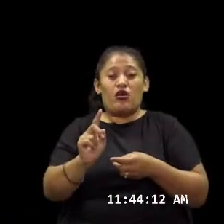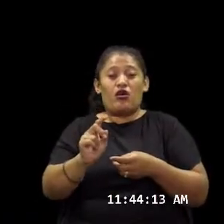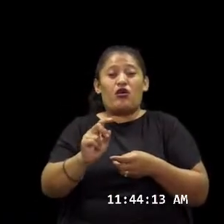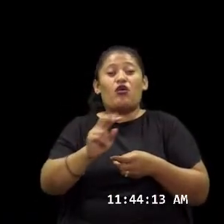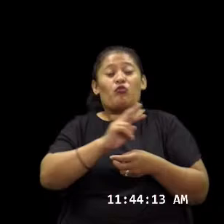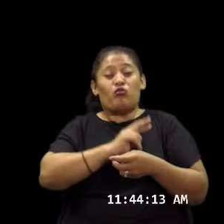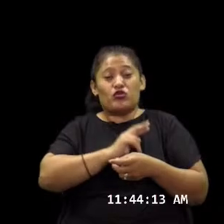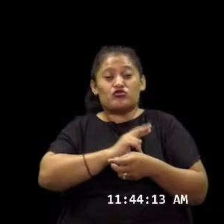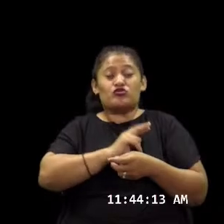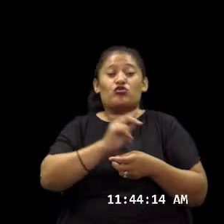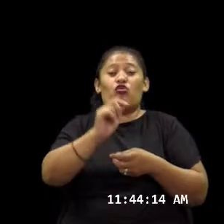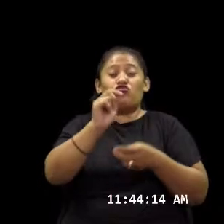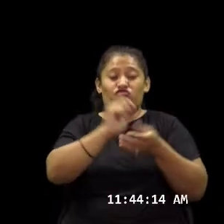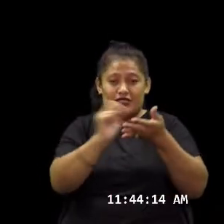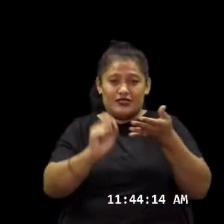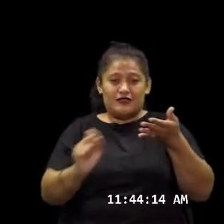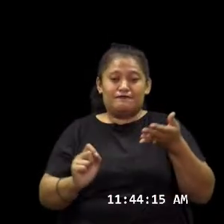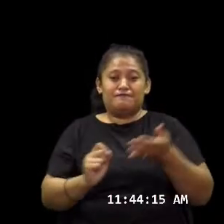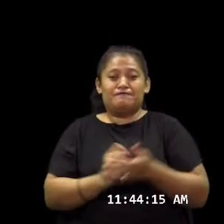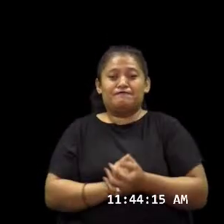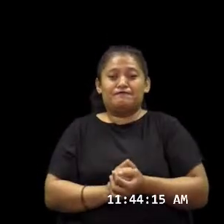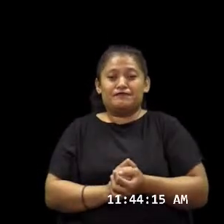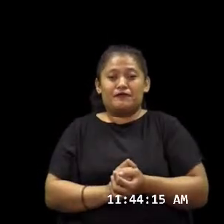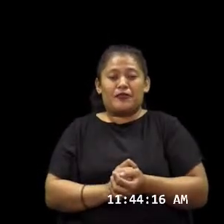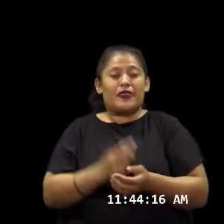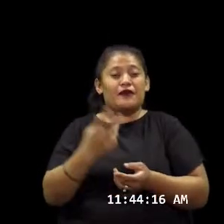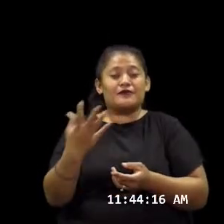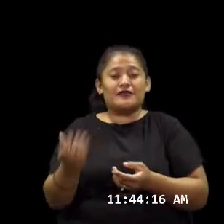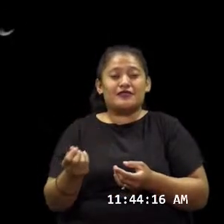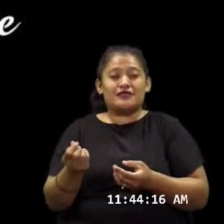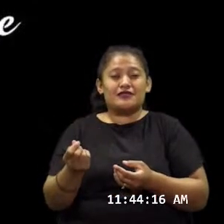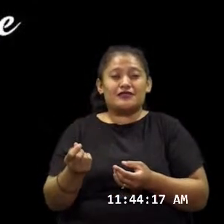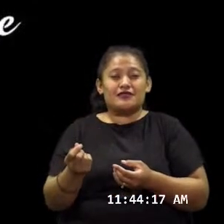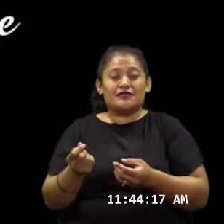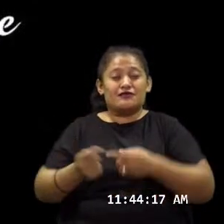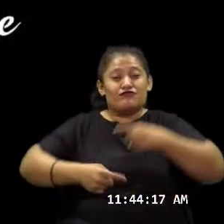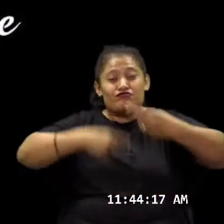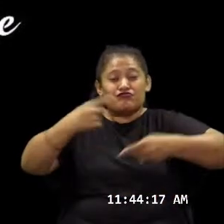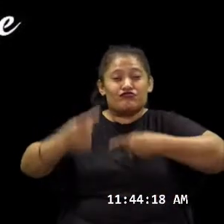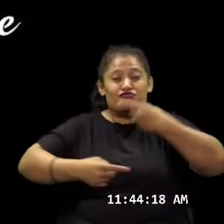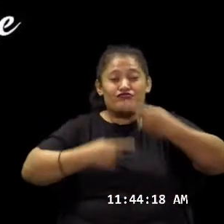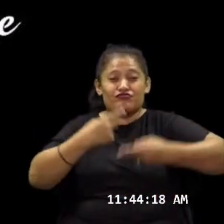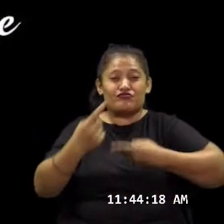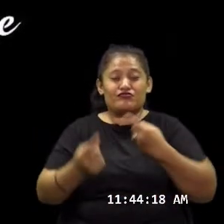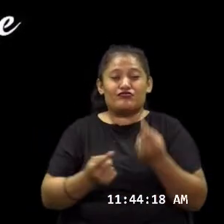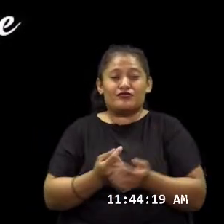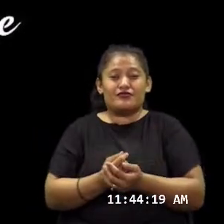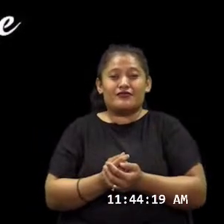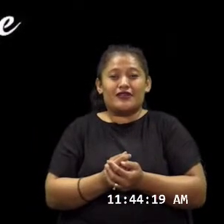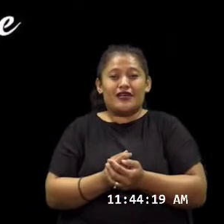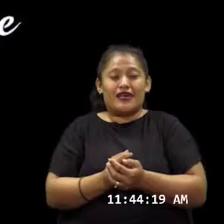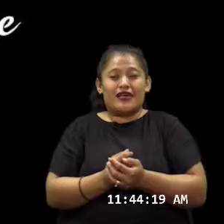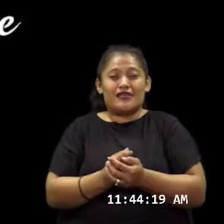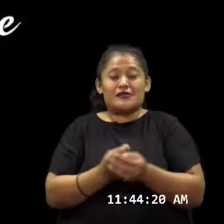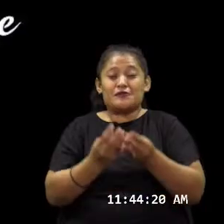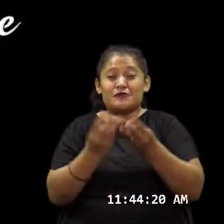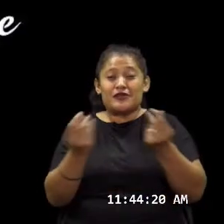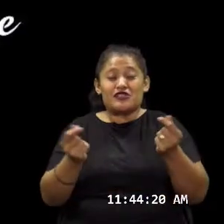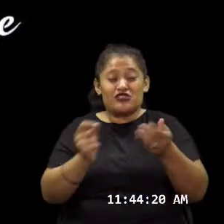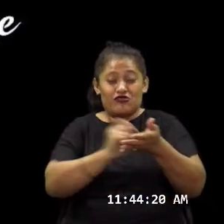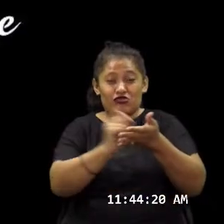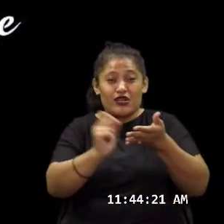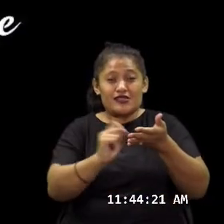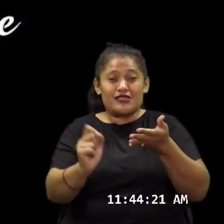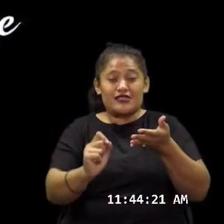writing? While the word personal writing can be self-explanatory, it's a piece of writing